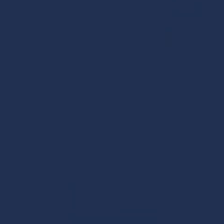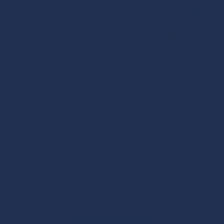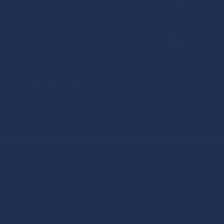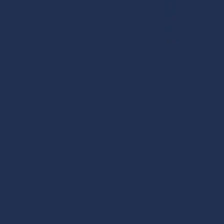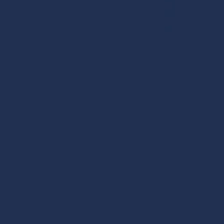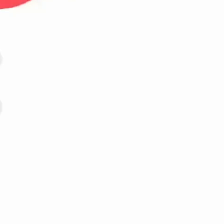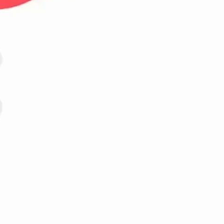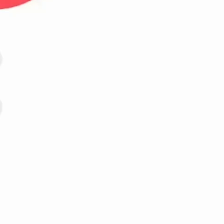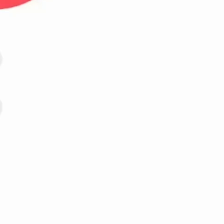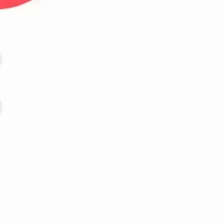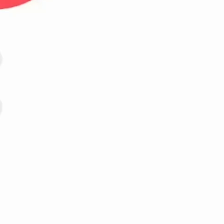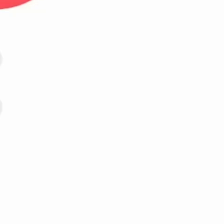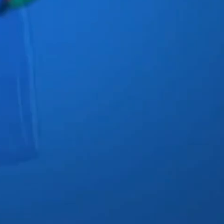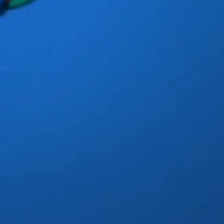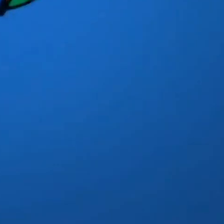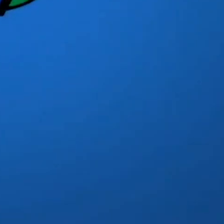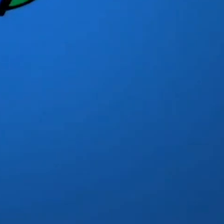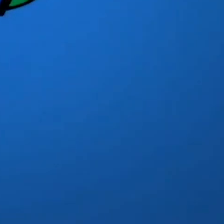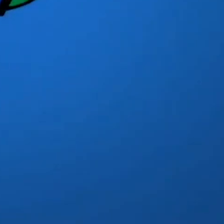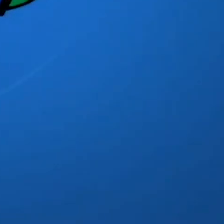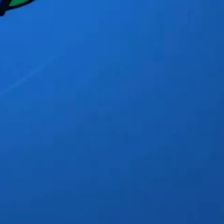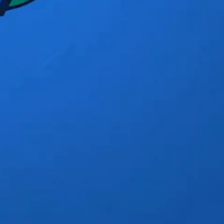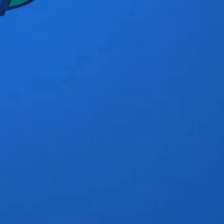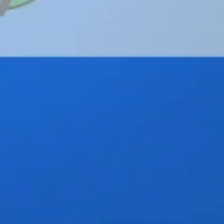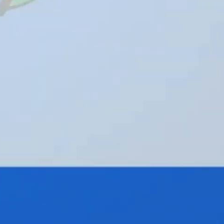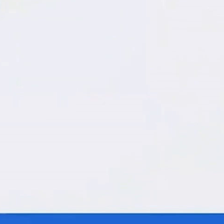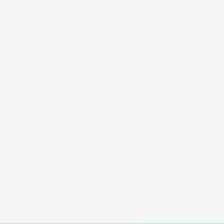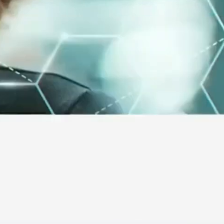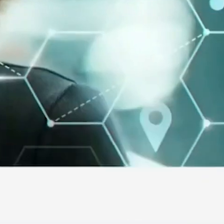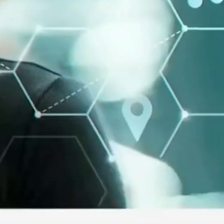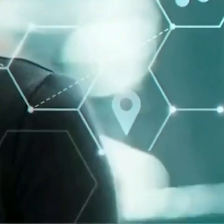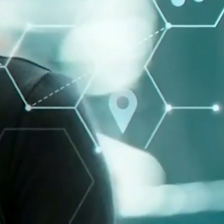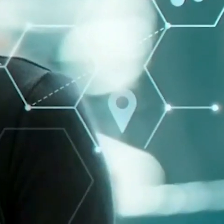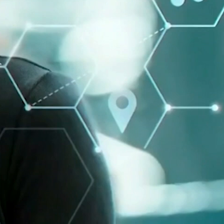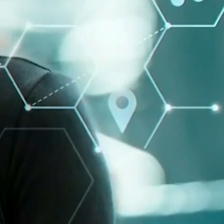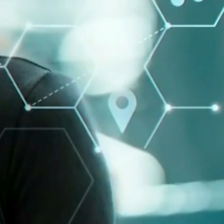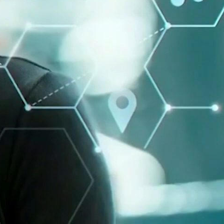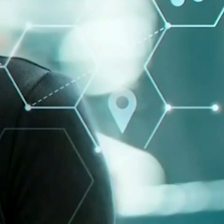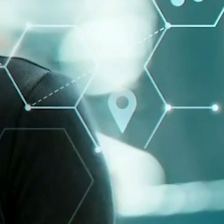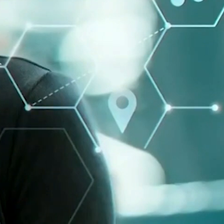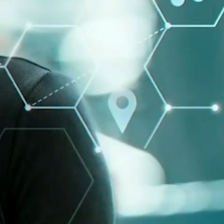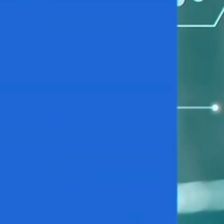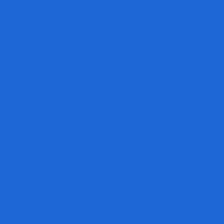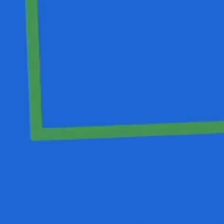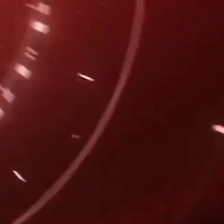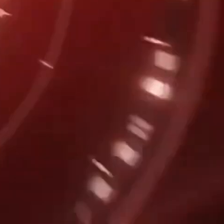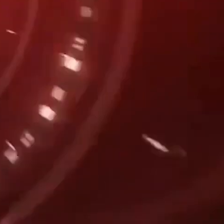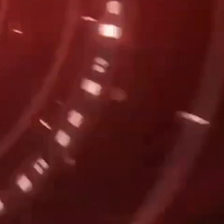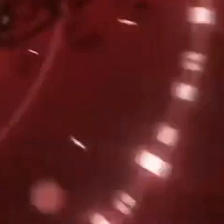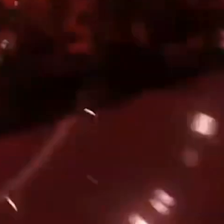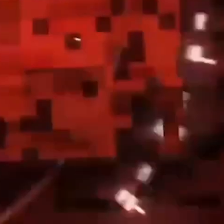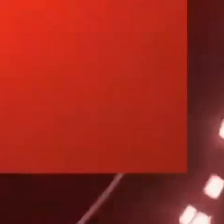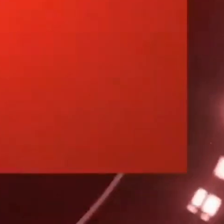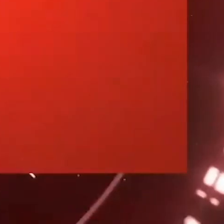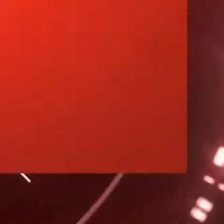formal, informal, to interactive learning. The SABC Education Channel will be digitally streamed via the following platforms: